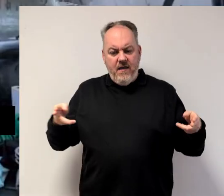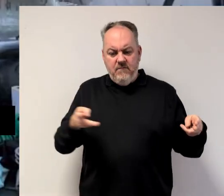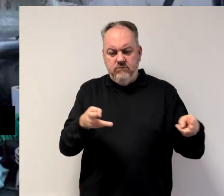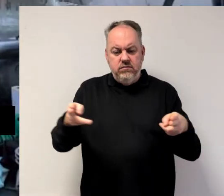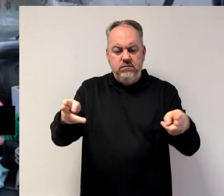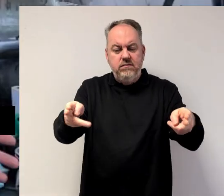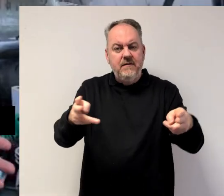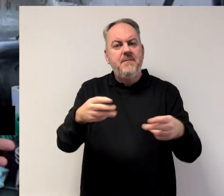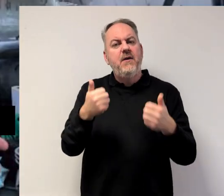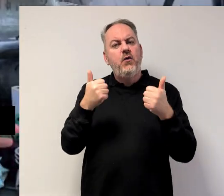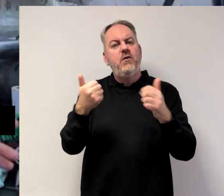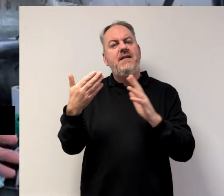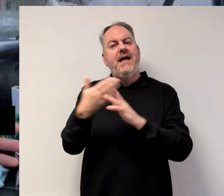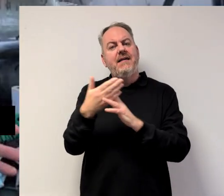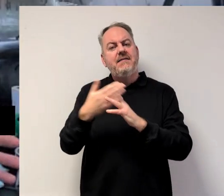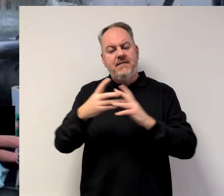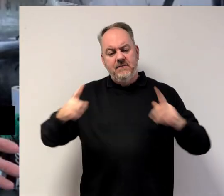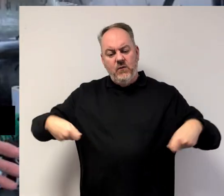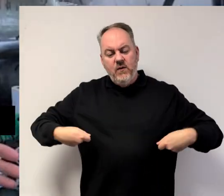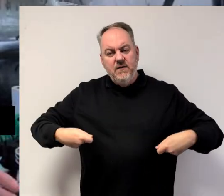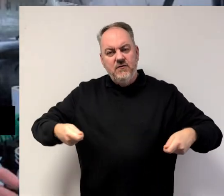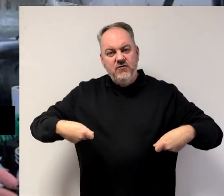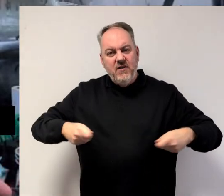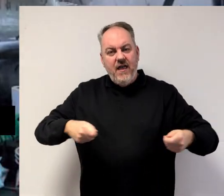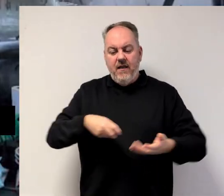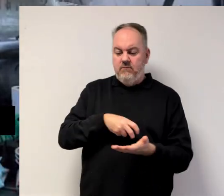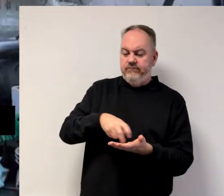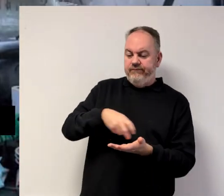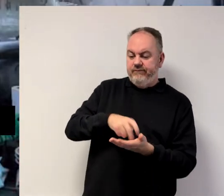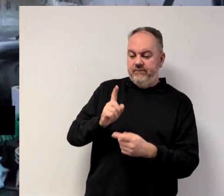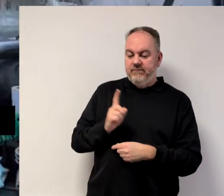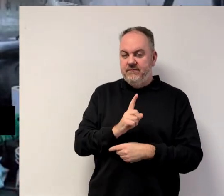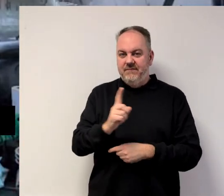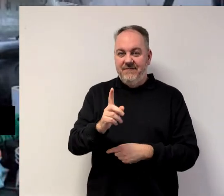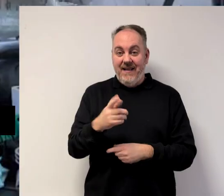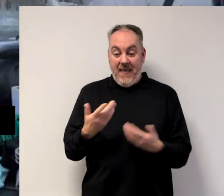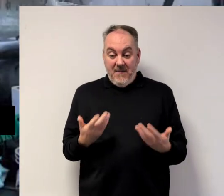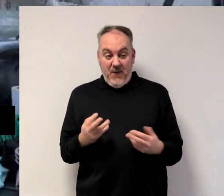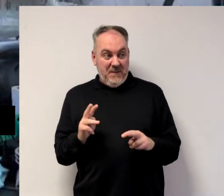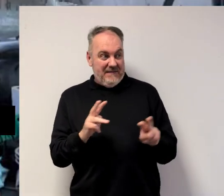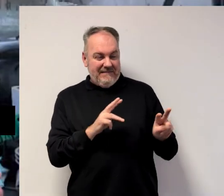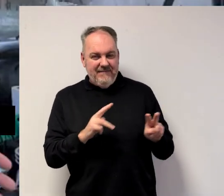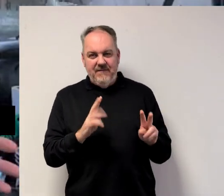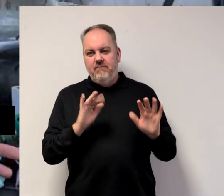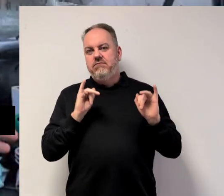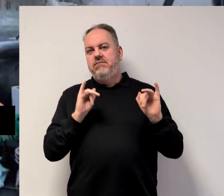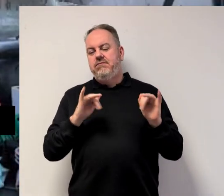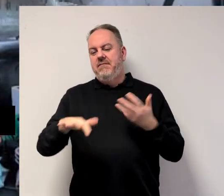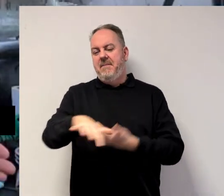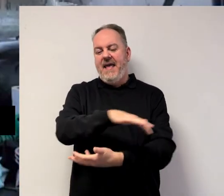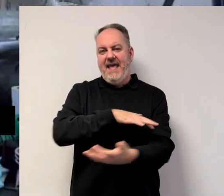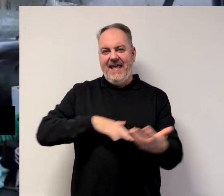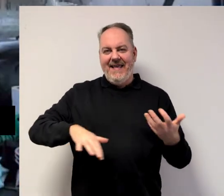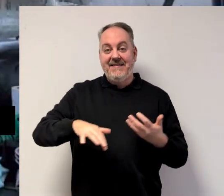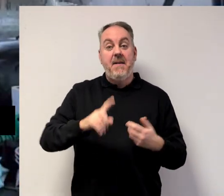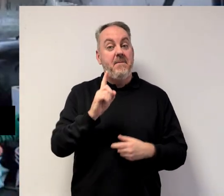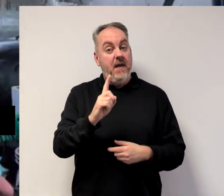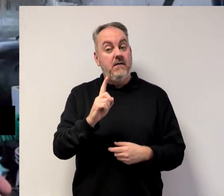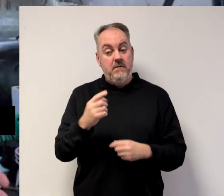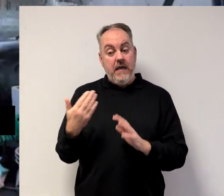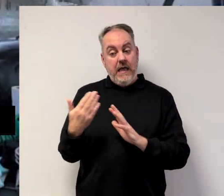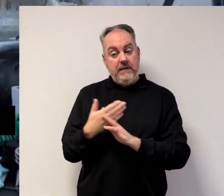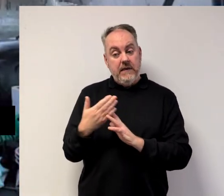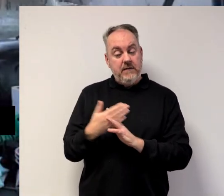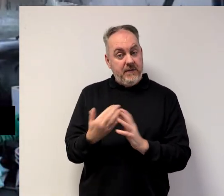Although you wouldn't, it's a bit of a mess just now, but it is accessible. The raised beds